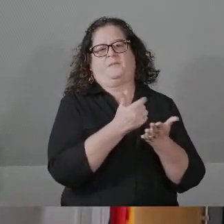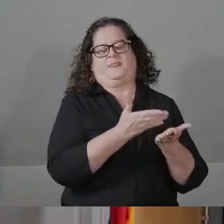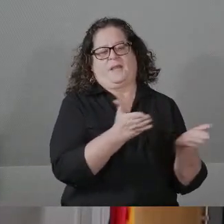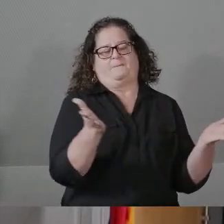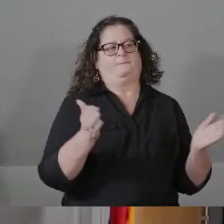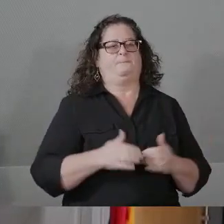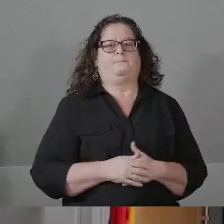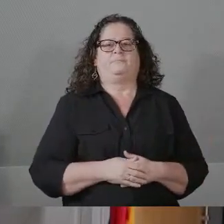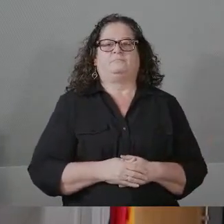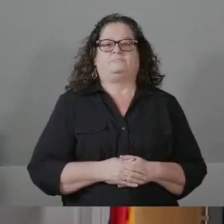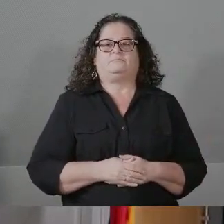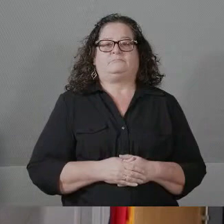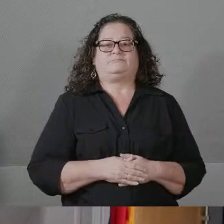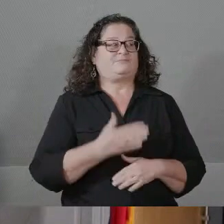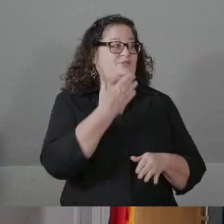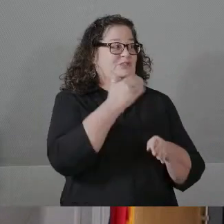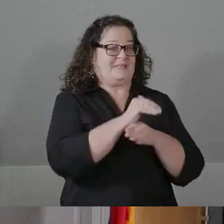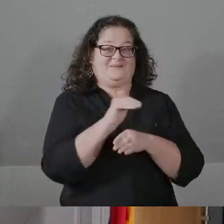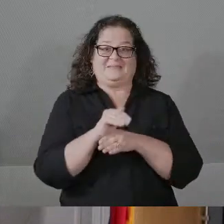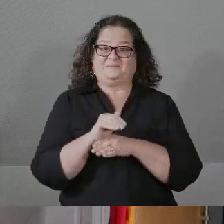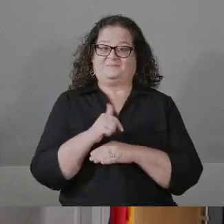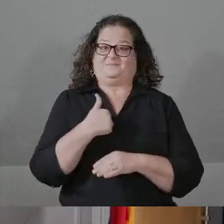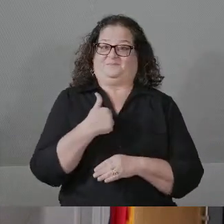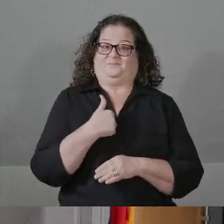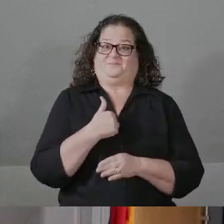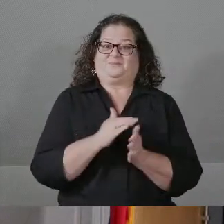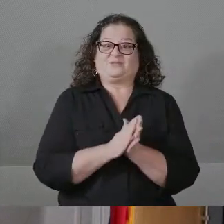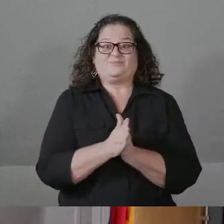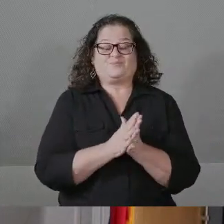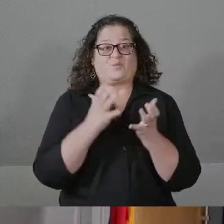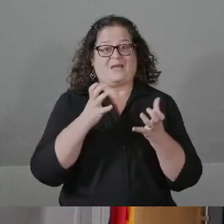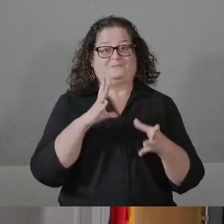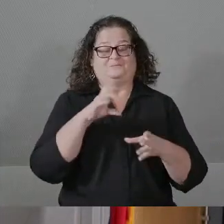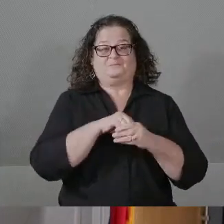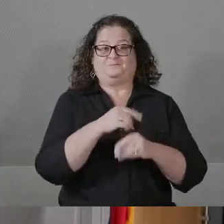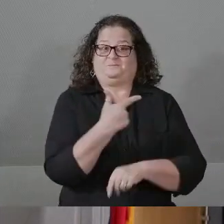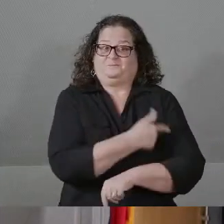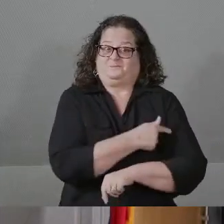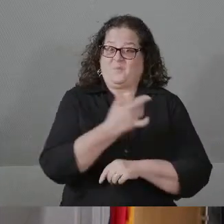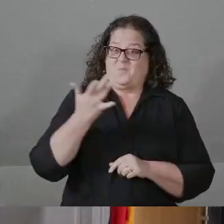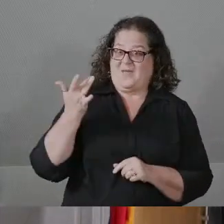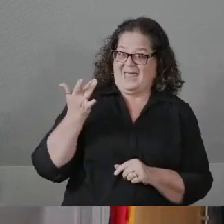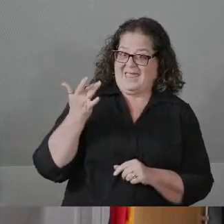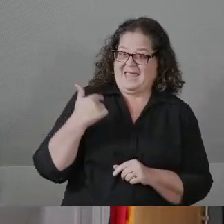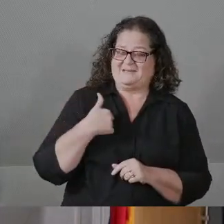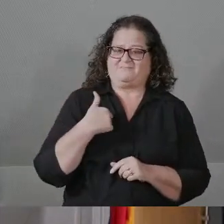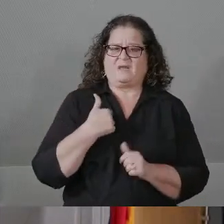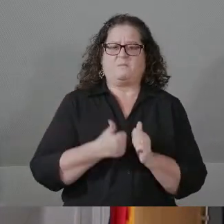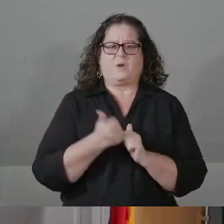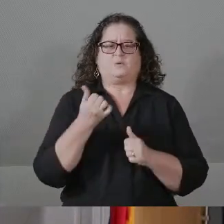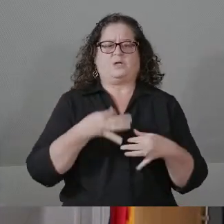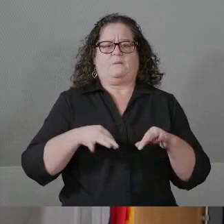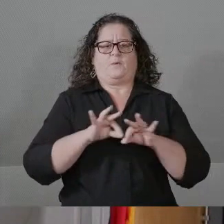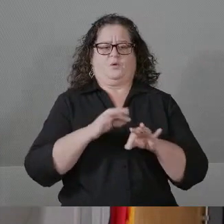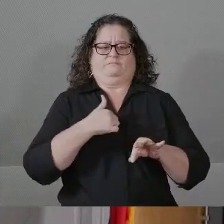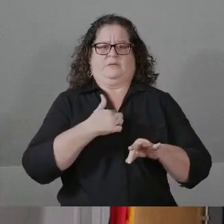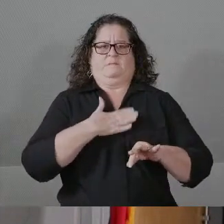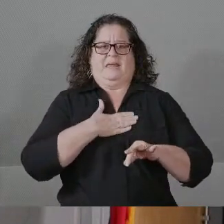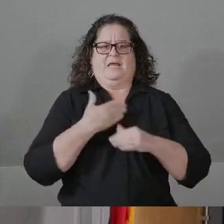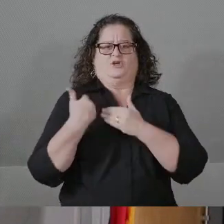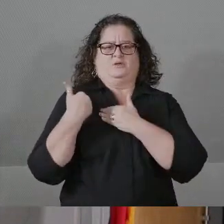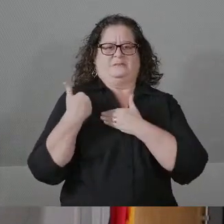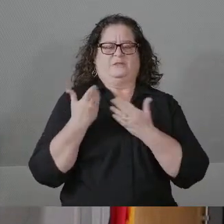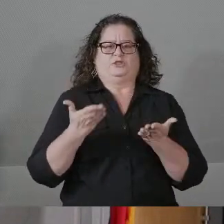my fellow frontline healthcare workers for many reasons. Most importantly is my responsibility and service to the